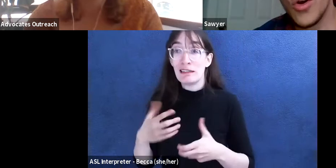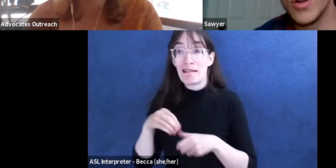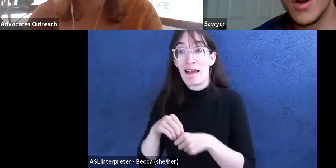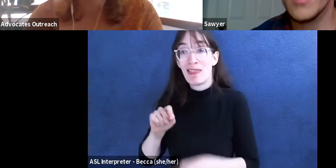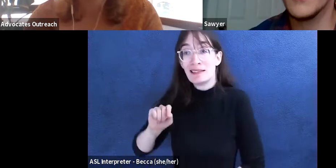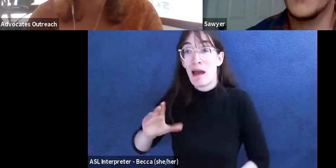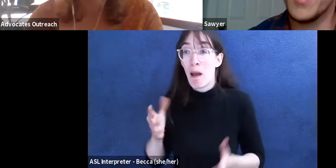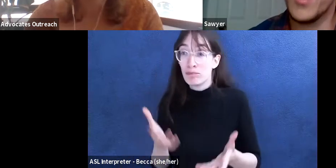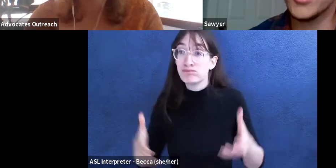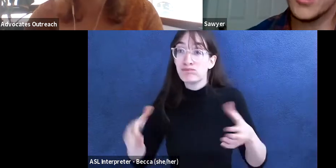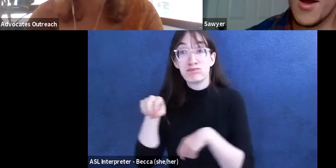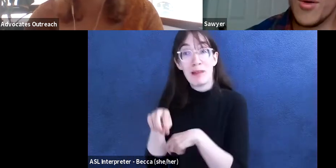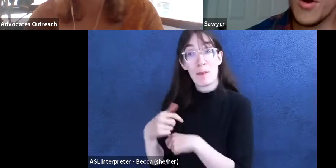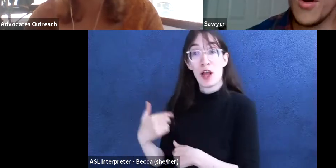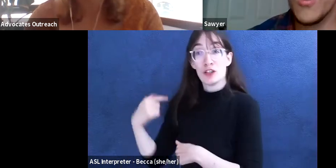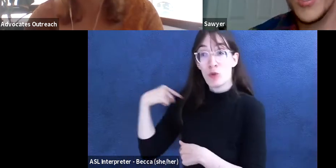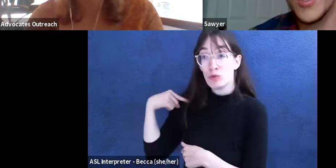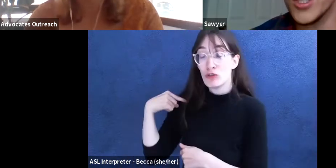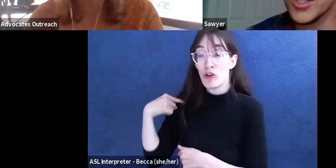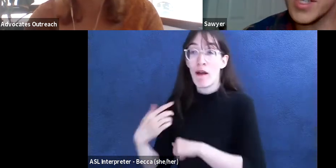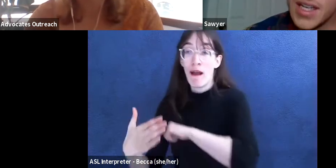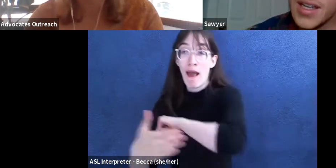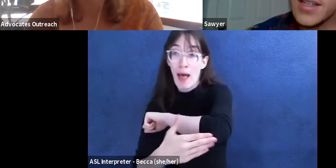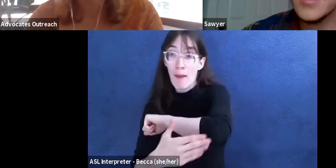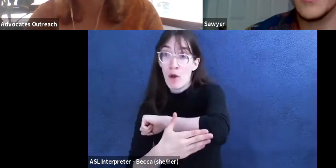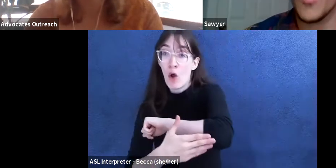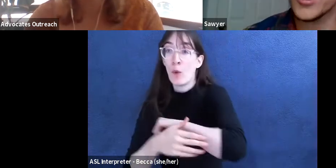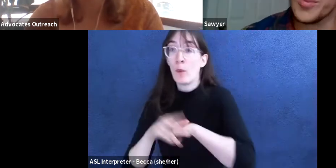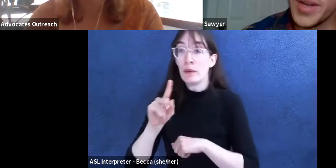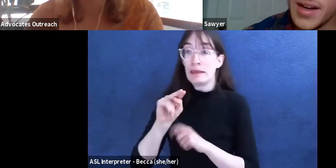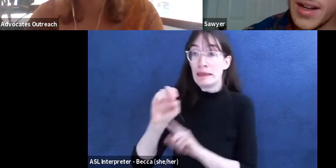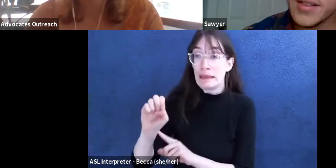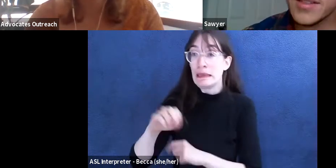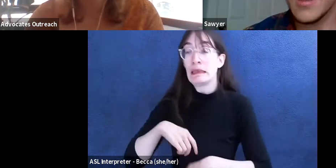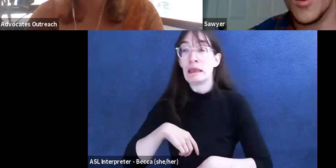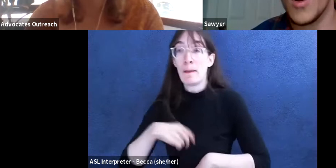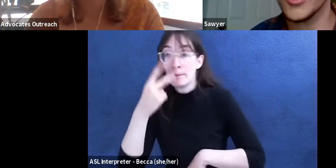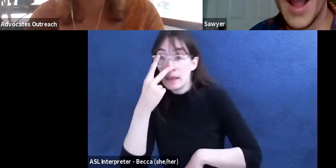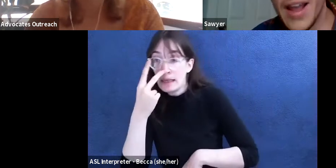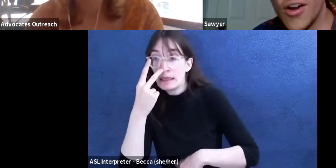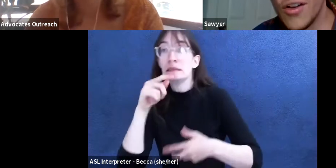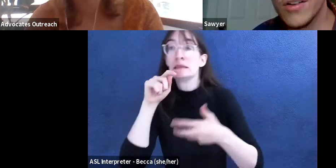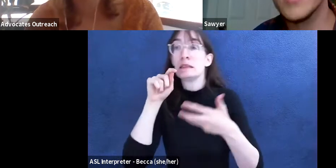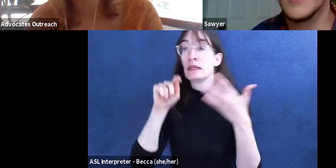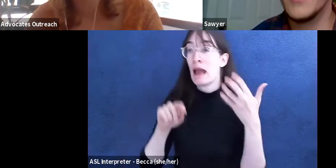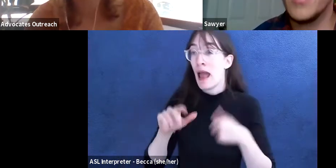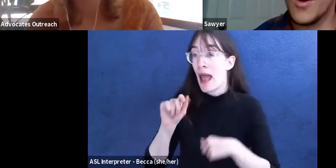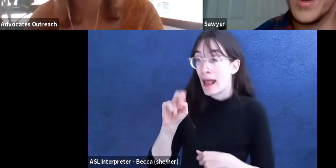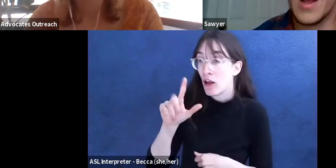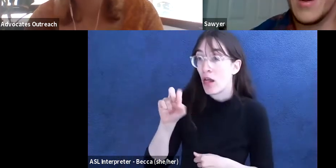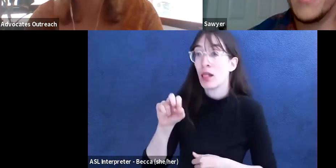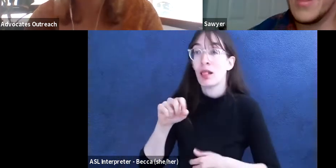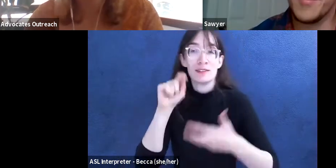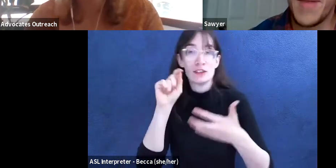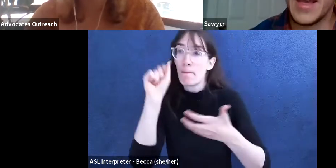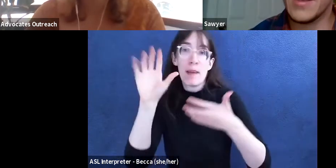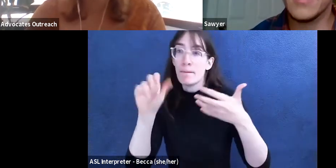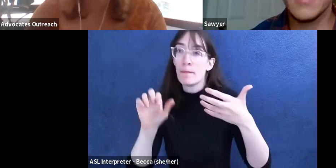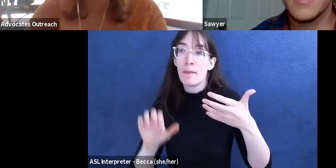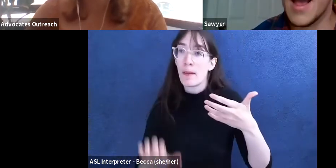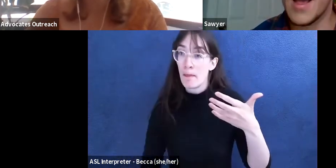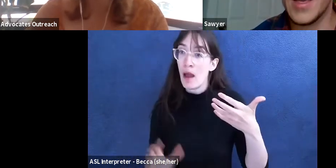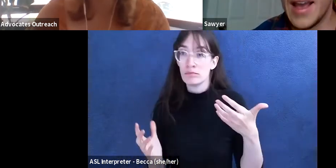start. But you can start when they're as young as babies, like when you're changing their diapers, when you're